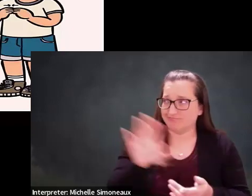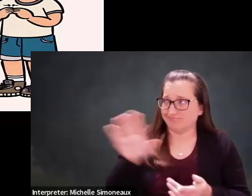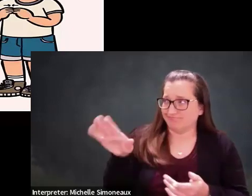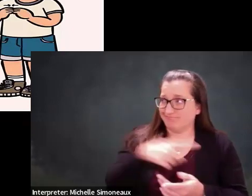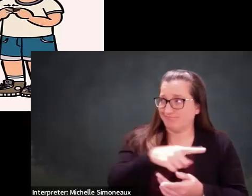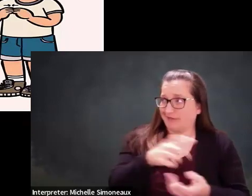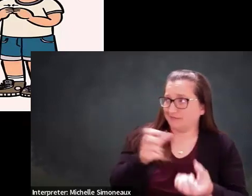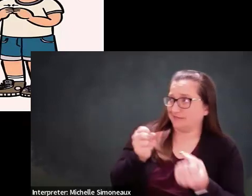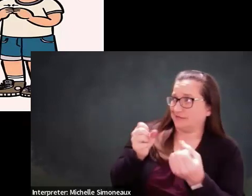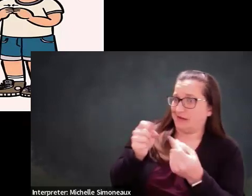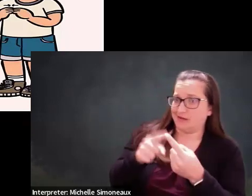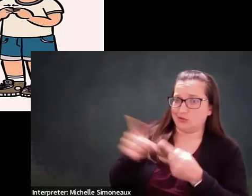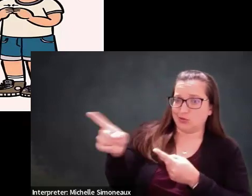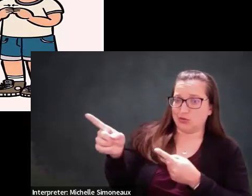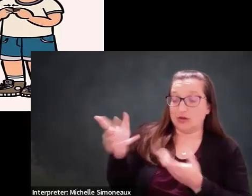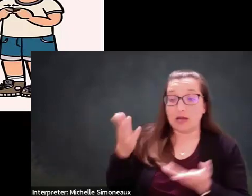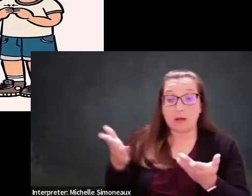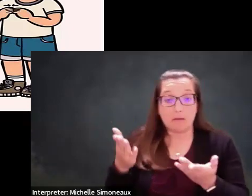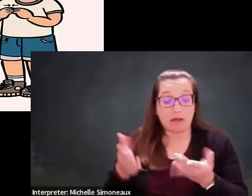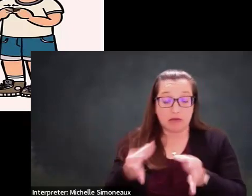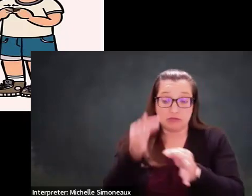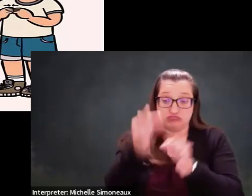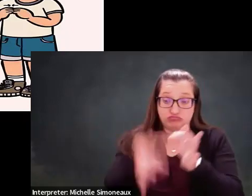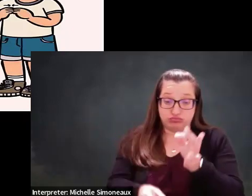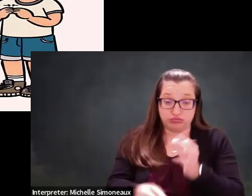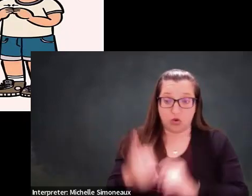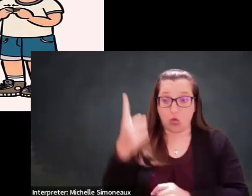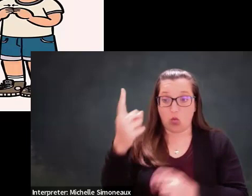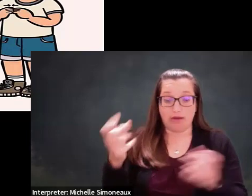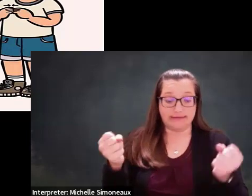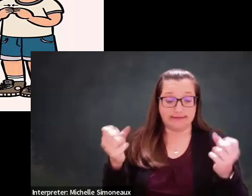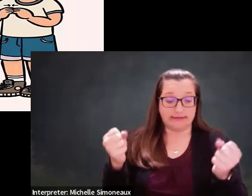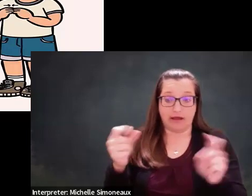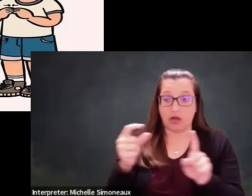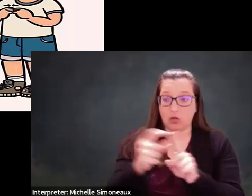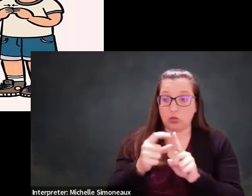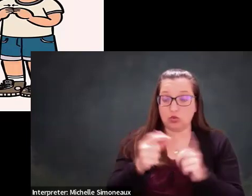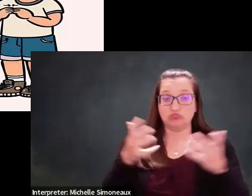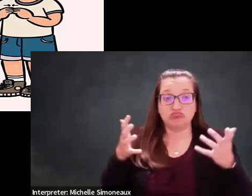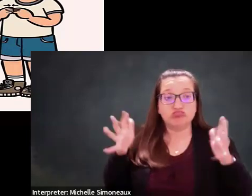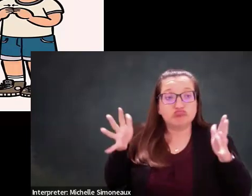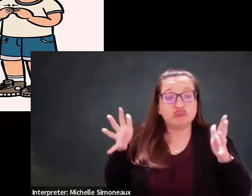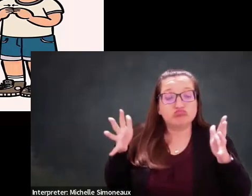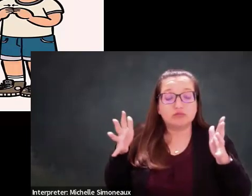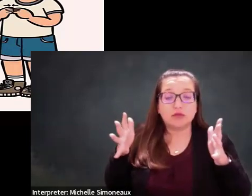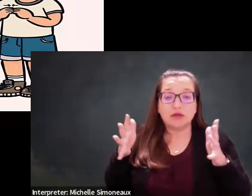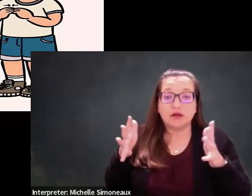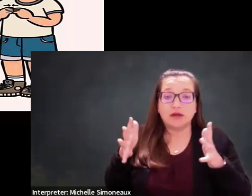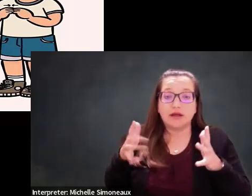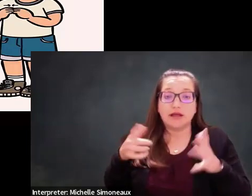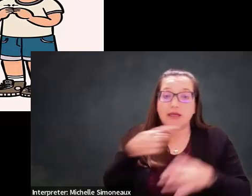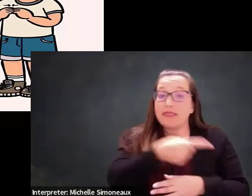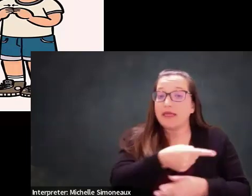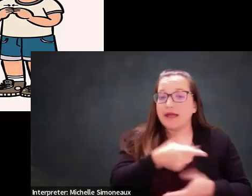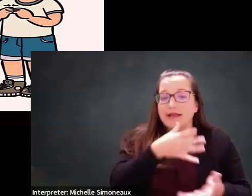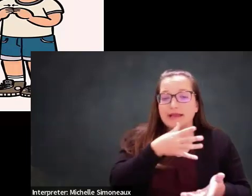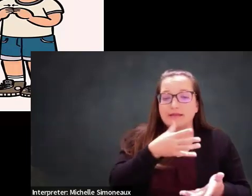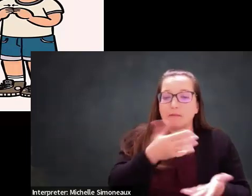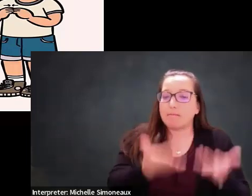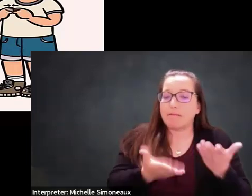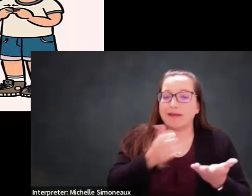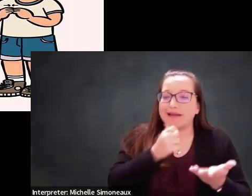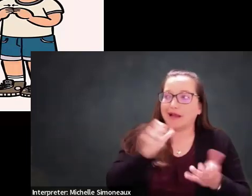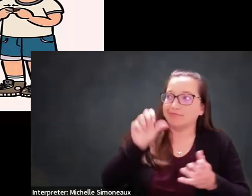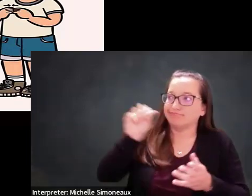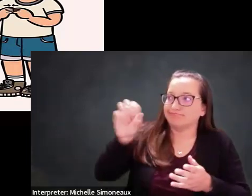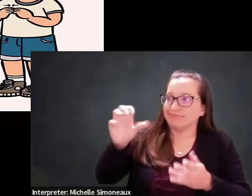It may have only been one word. may have only been one sign, or maybe they didn't provide all the information that you wanted, but they